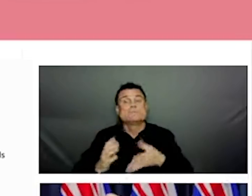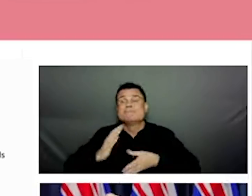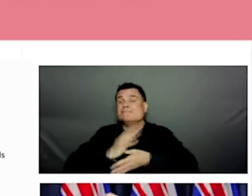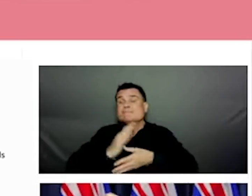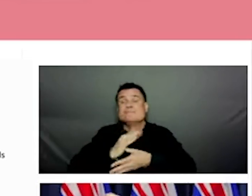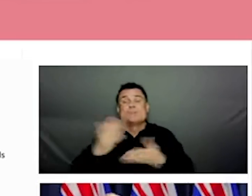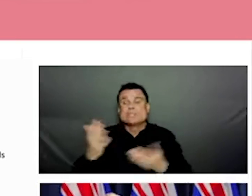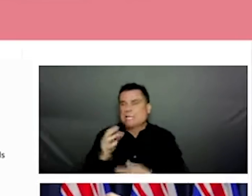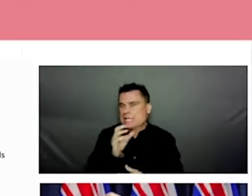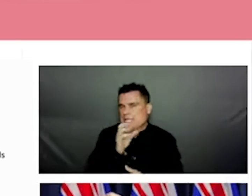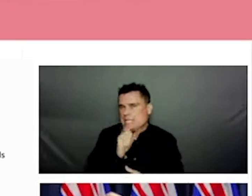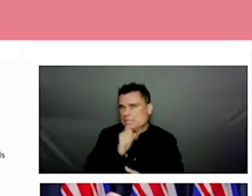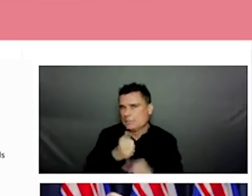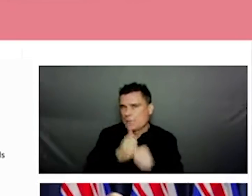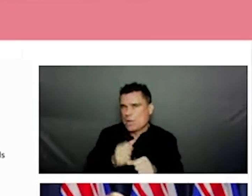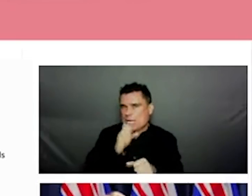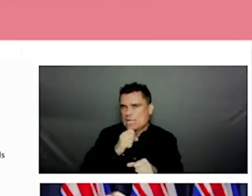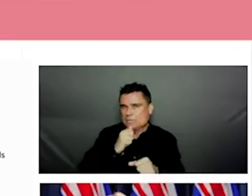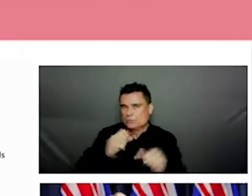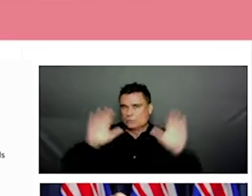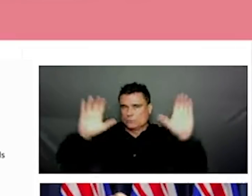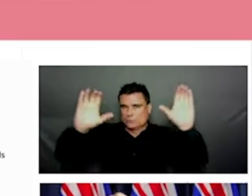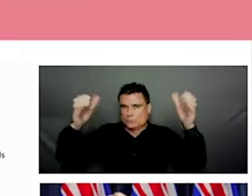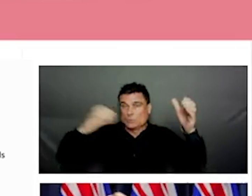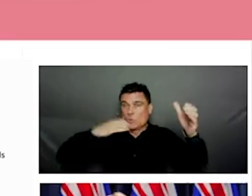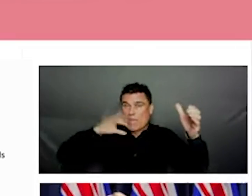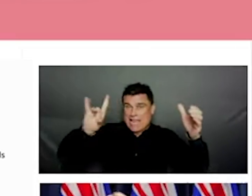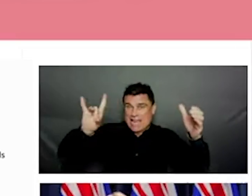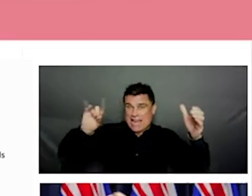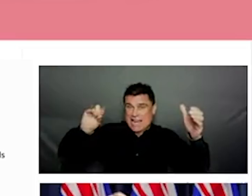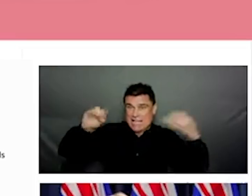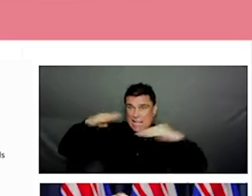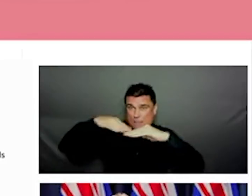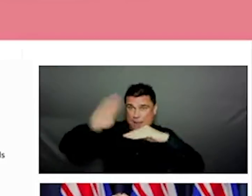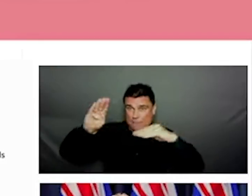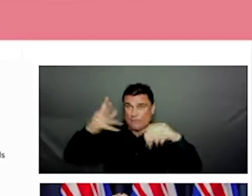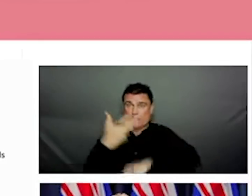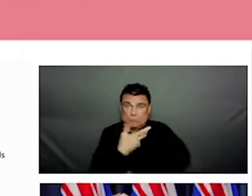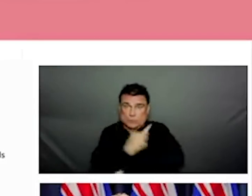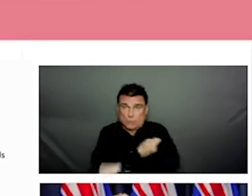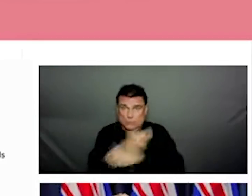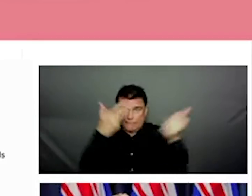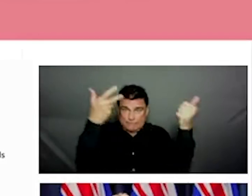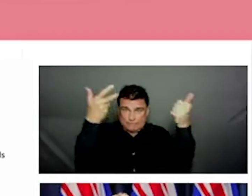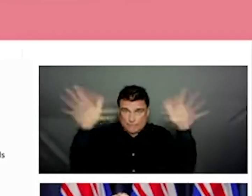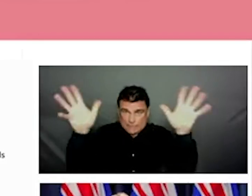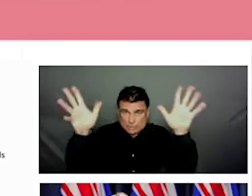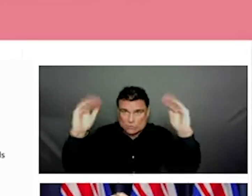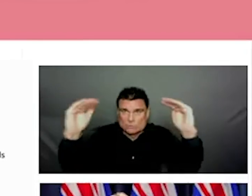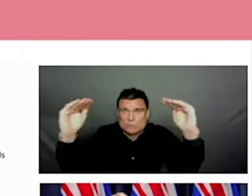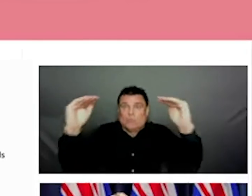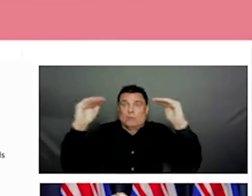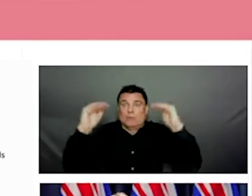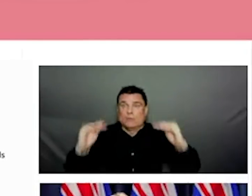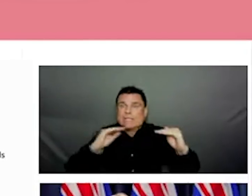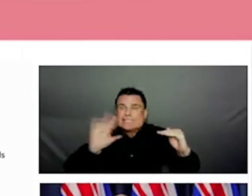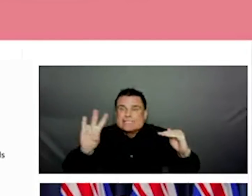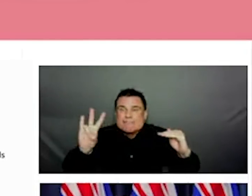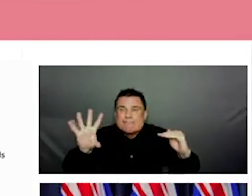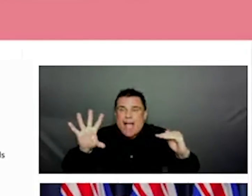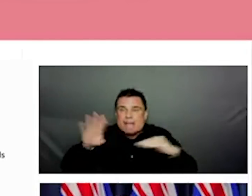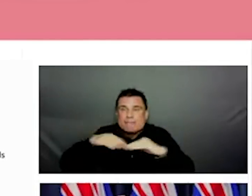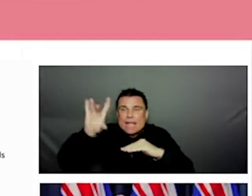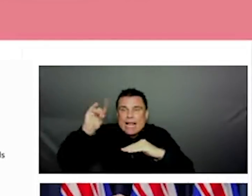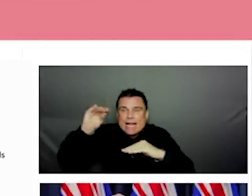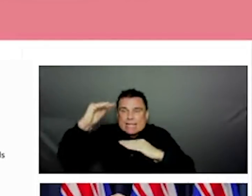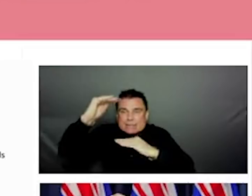completed. And we are working on how do we do that to make sure that it's accessible and fair for people around the province. And